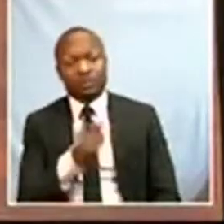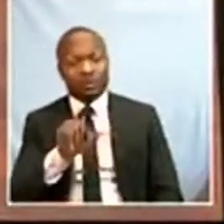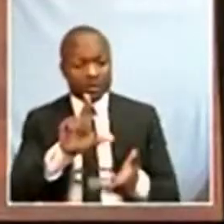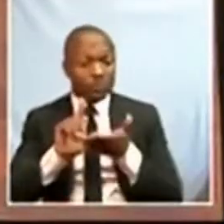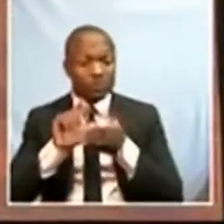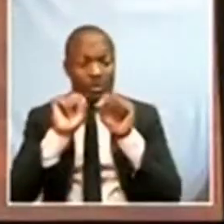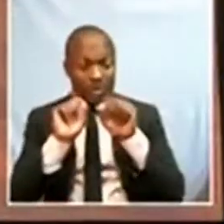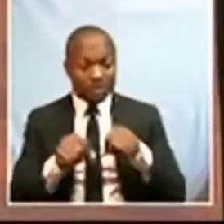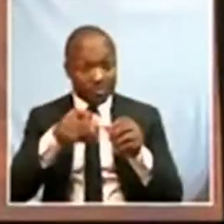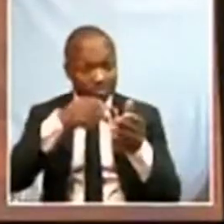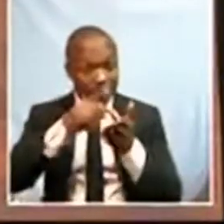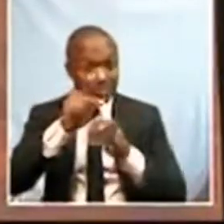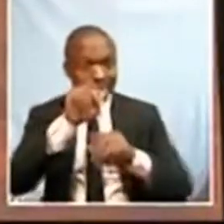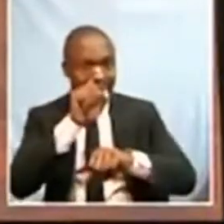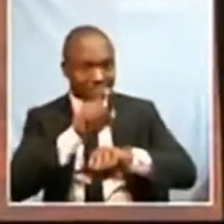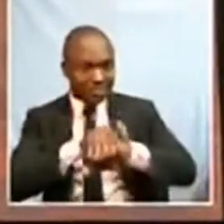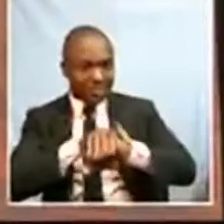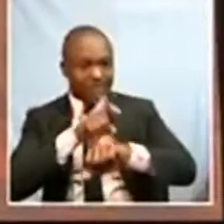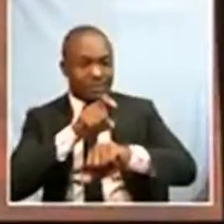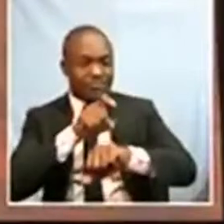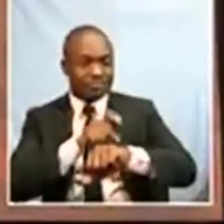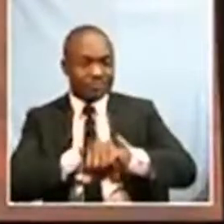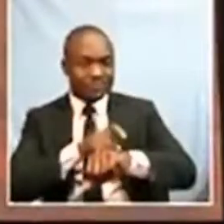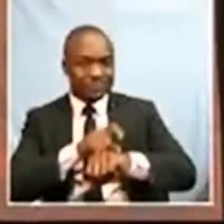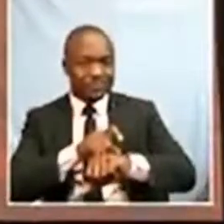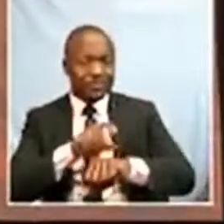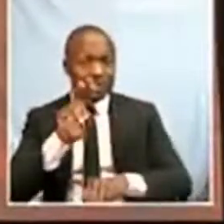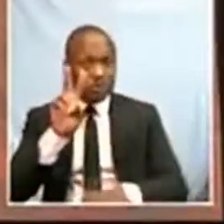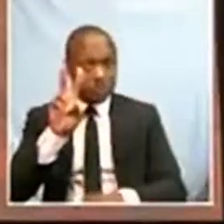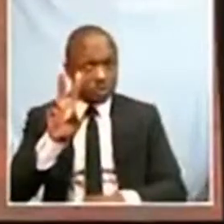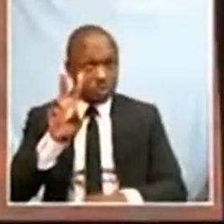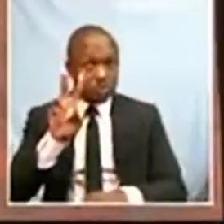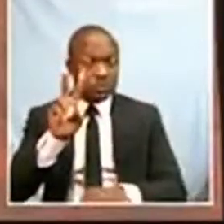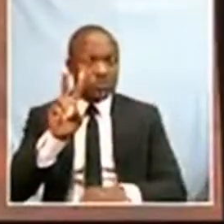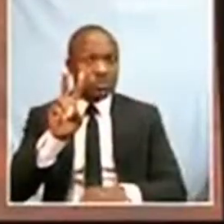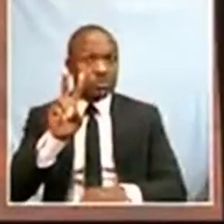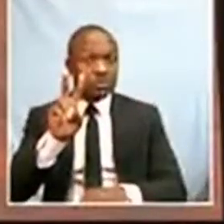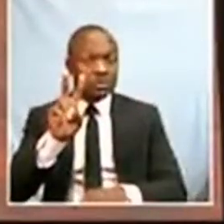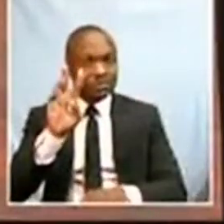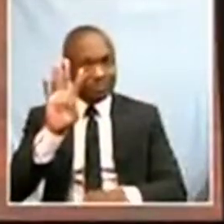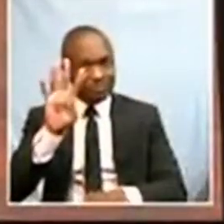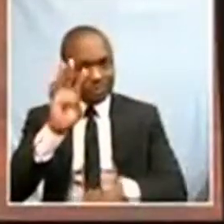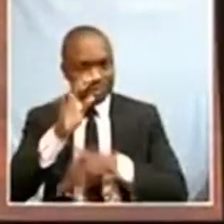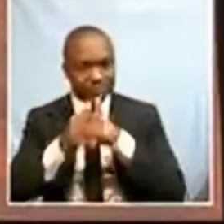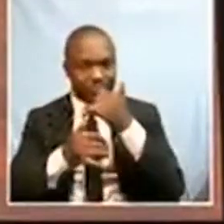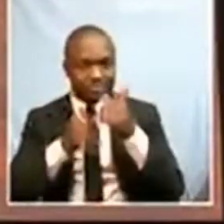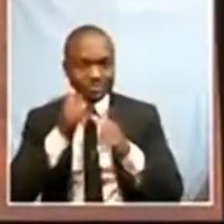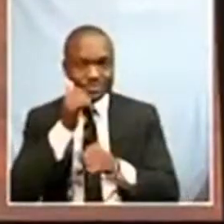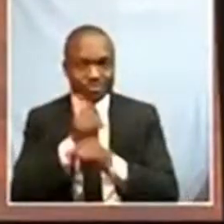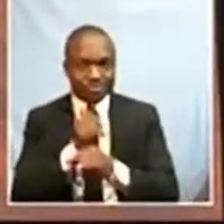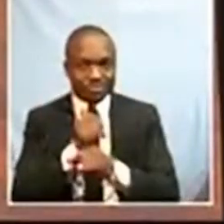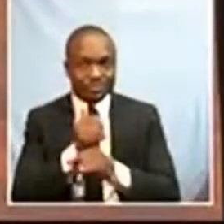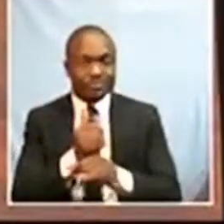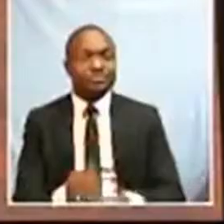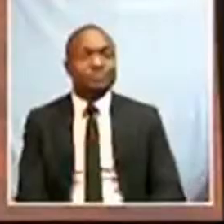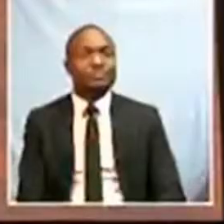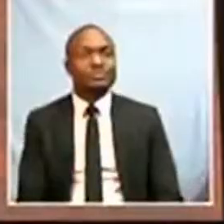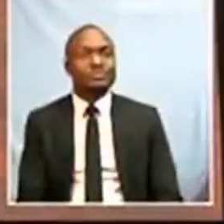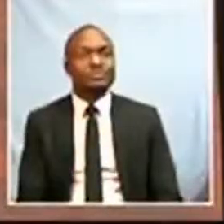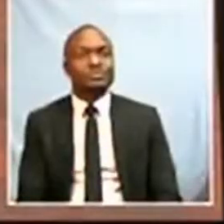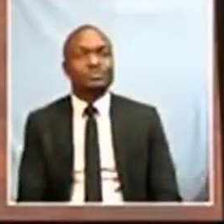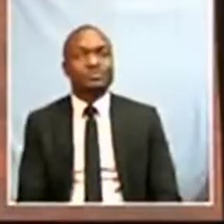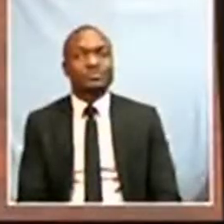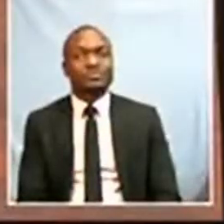paid in a period of 2 to 4 years.